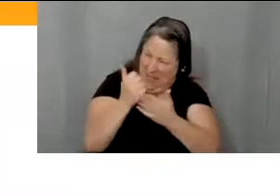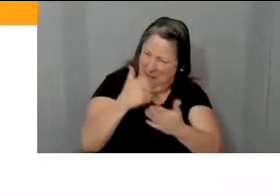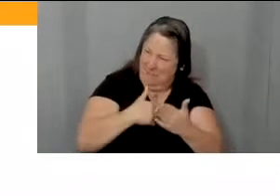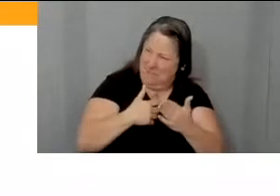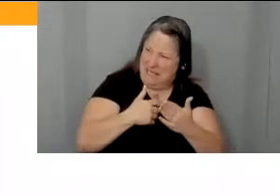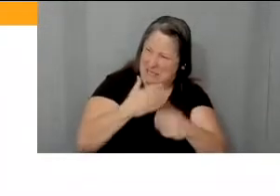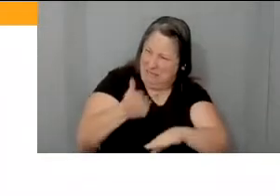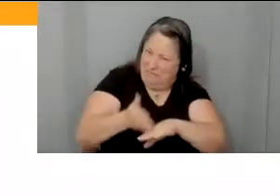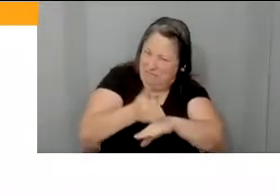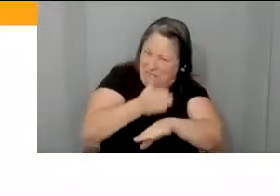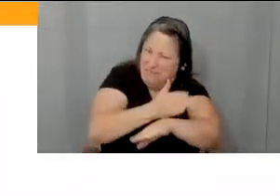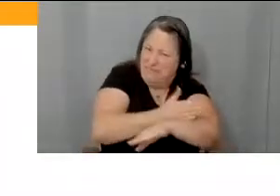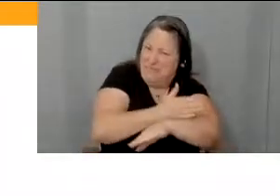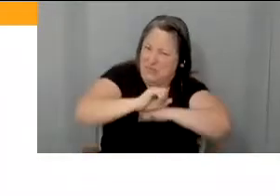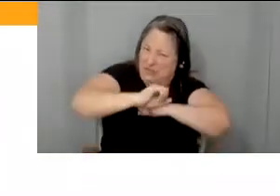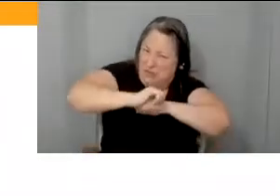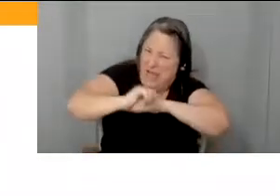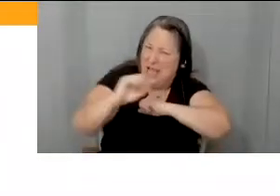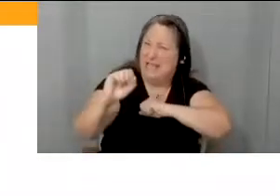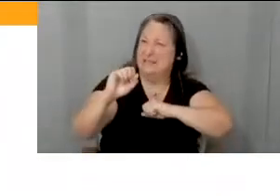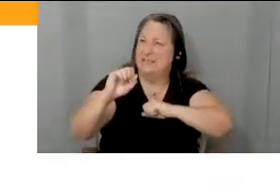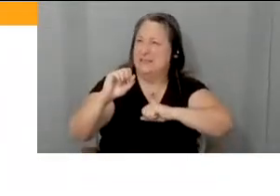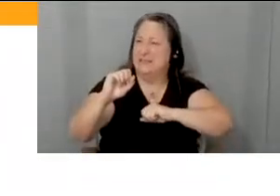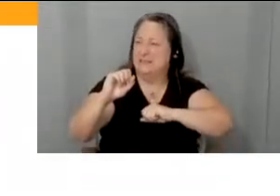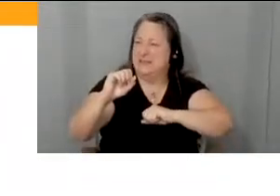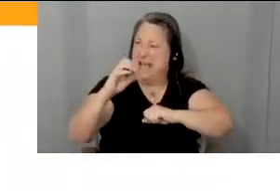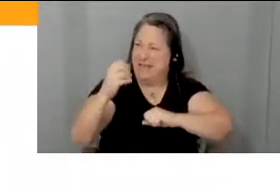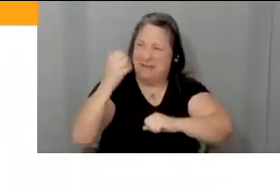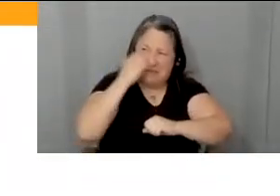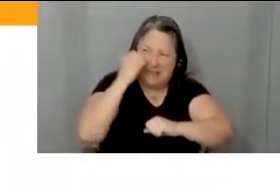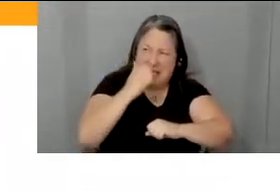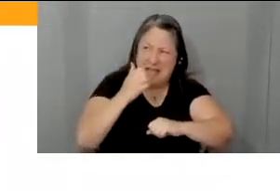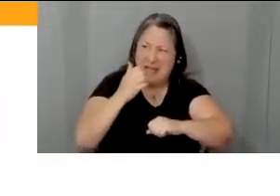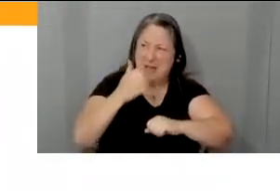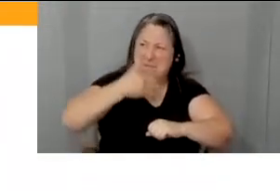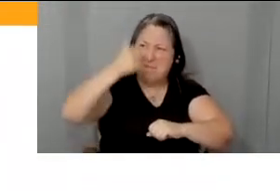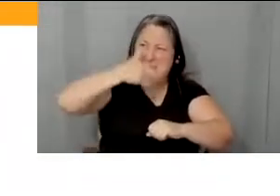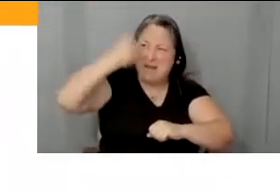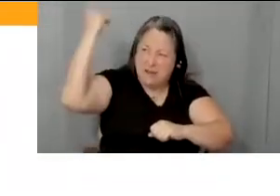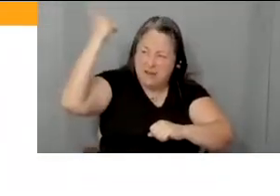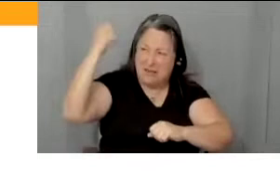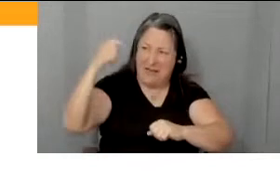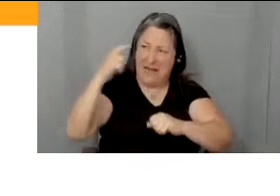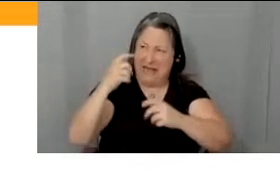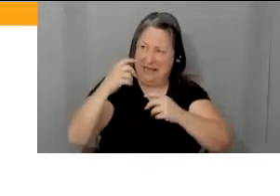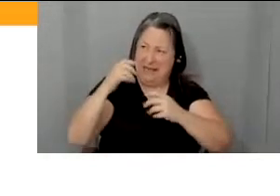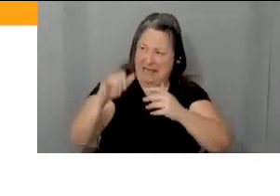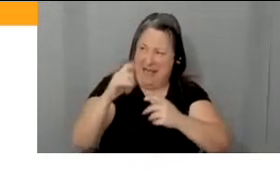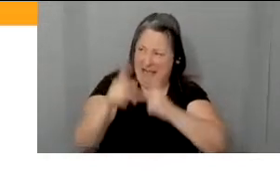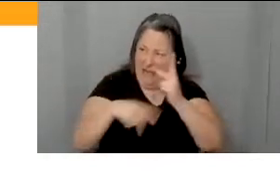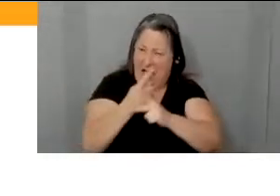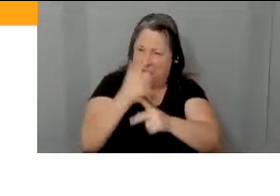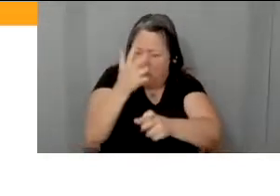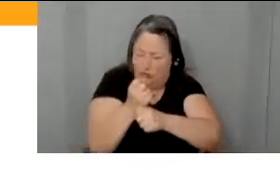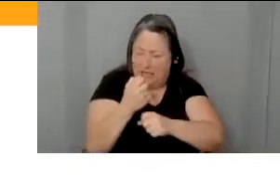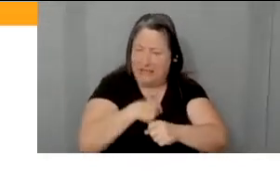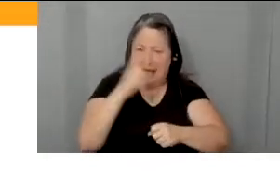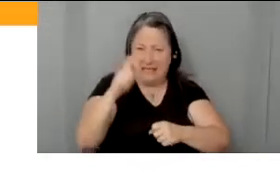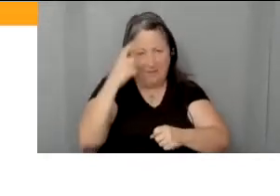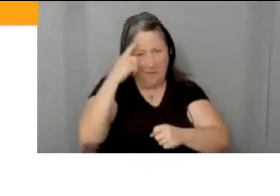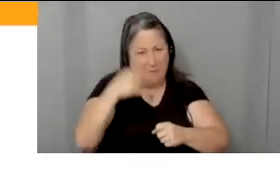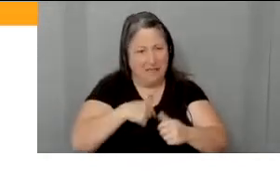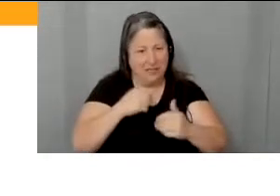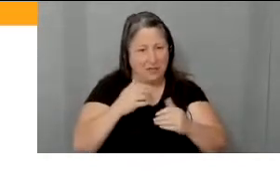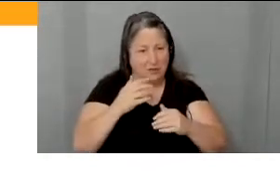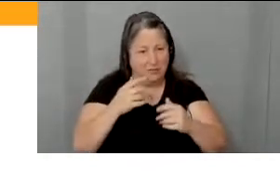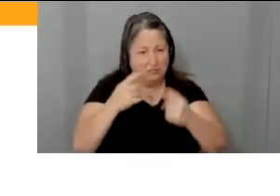stretch in a way and get better every day, and also engender that kind of trust that you need in order to leap. Next